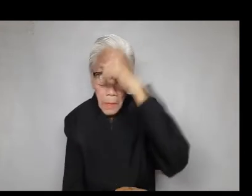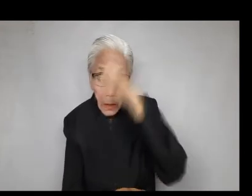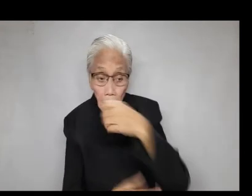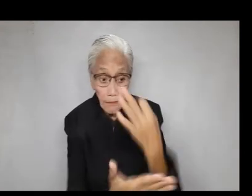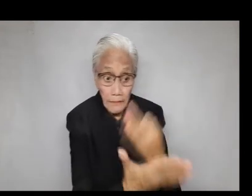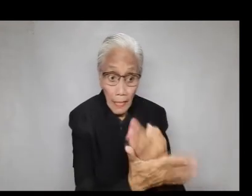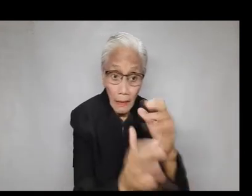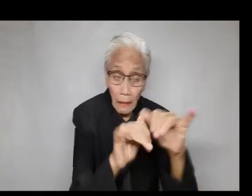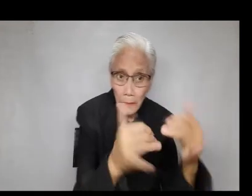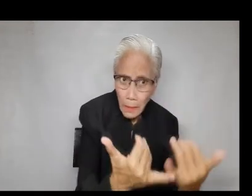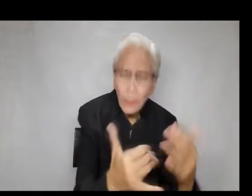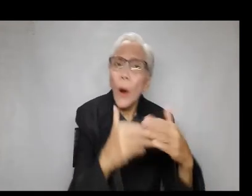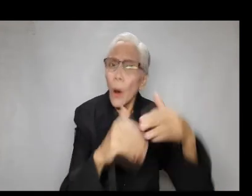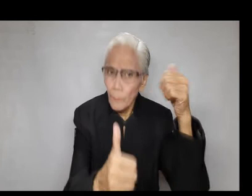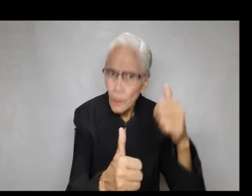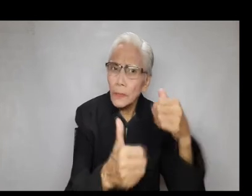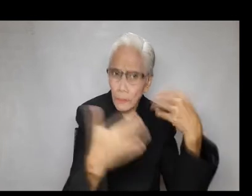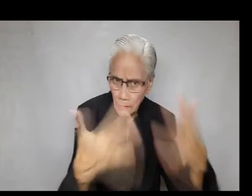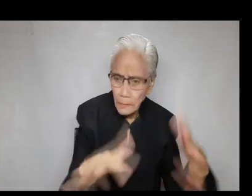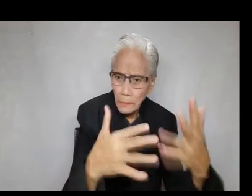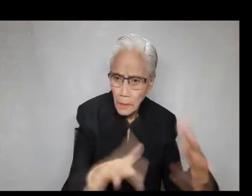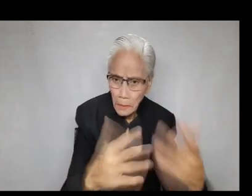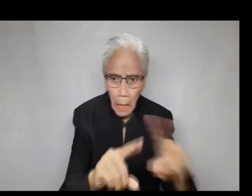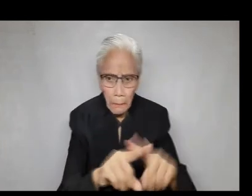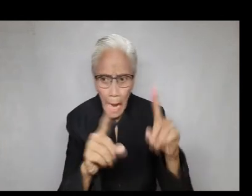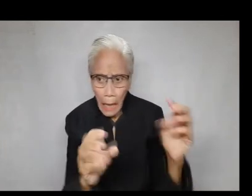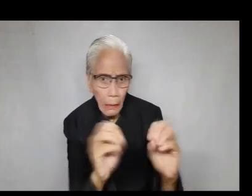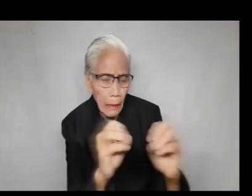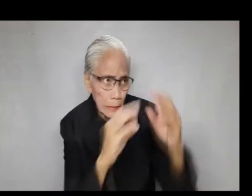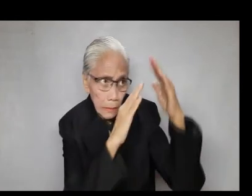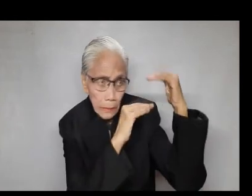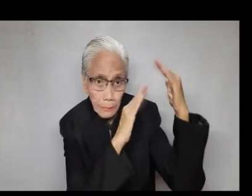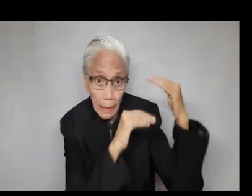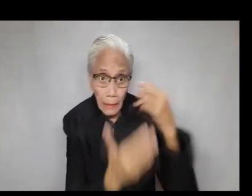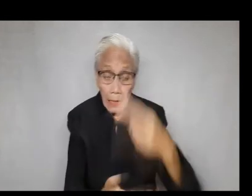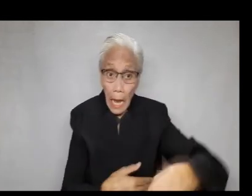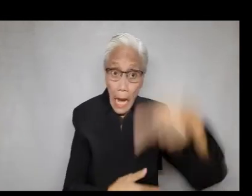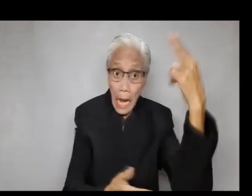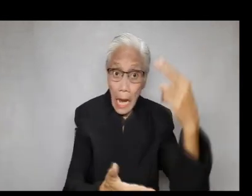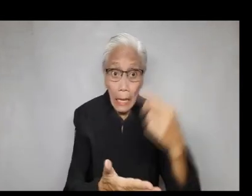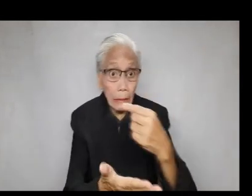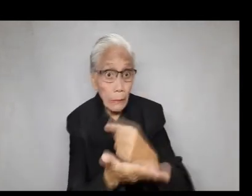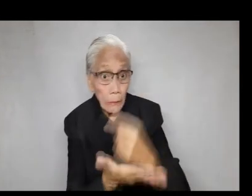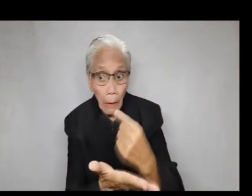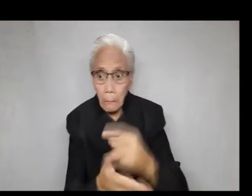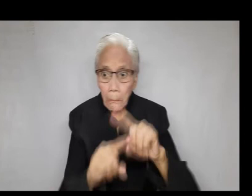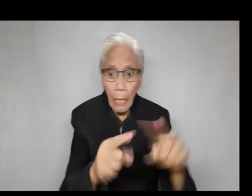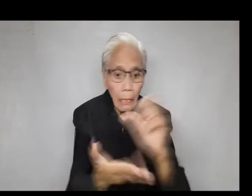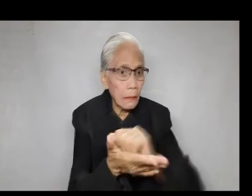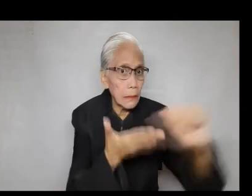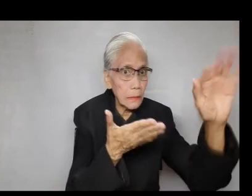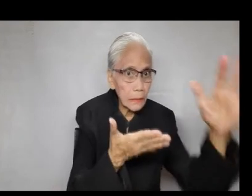doesn't count. This is a girl who almost finished grade school. She was a scholar of a well-funded agency.